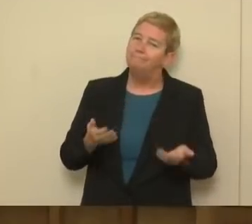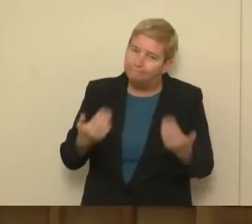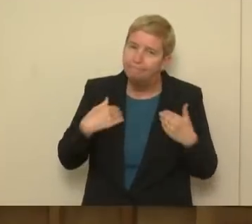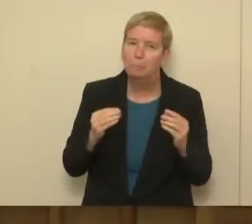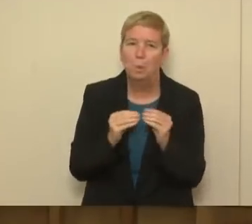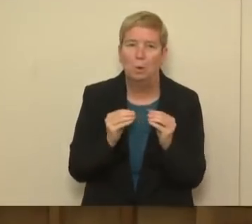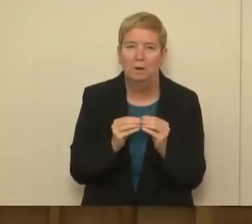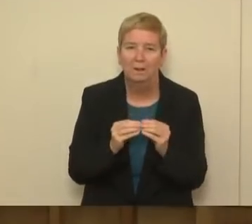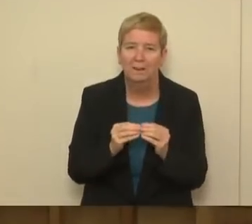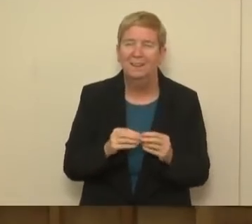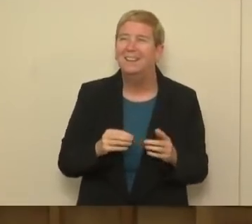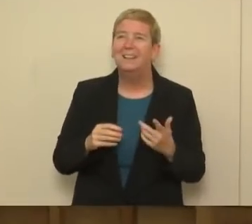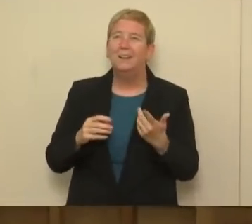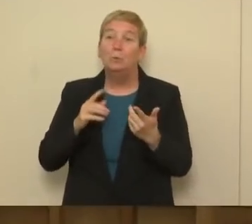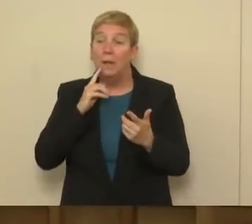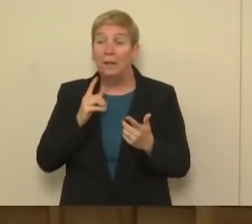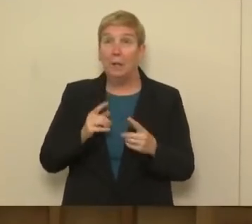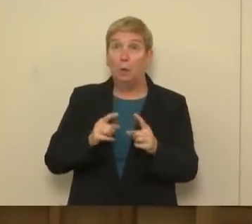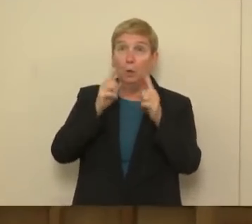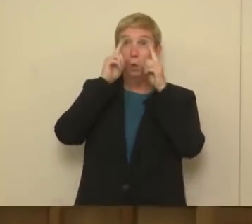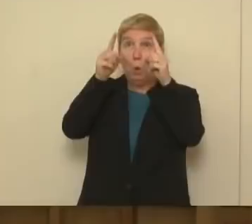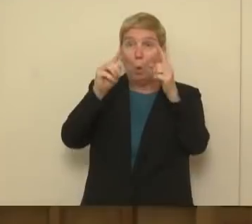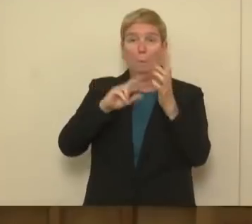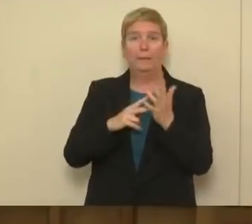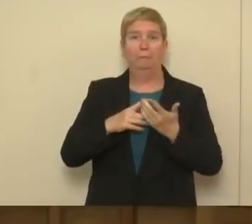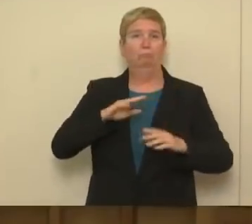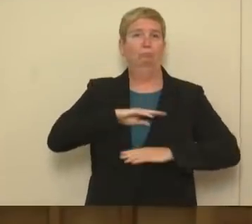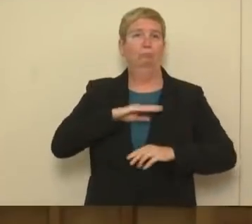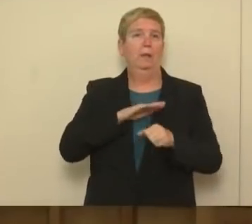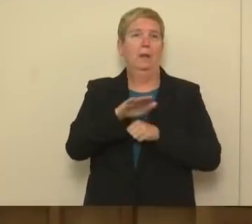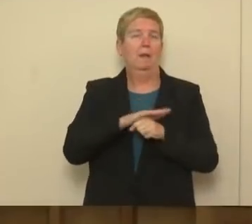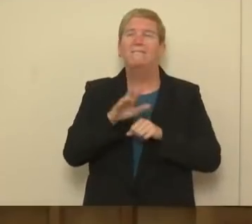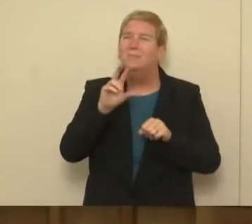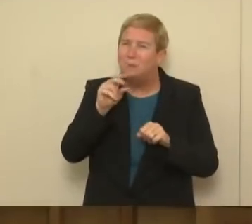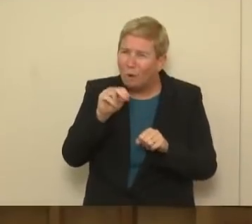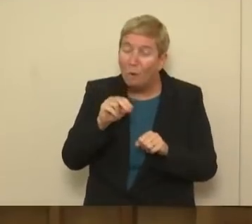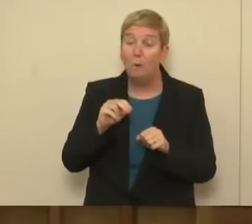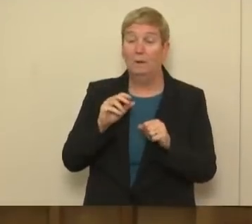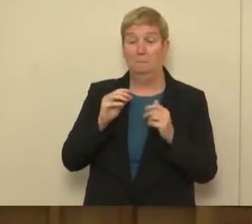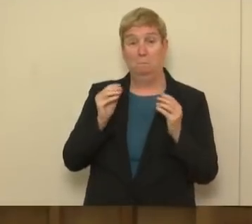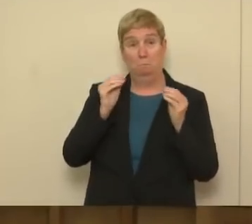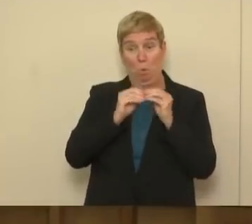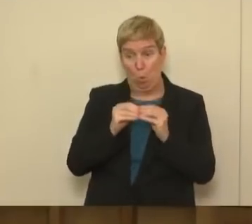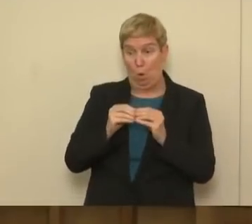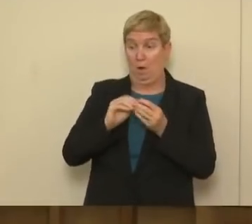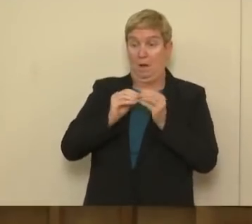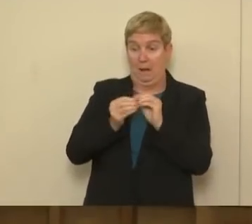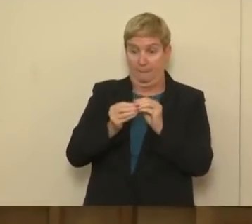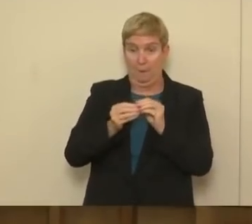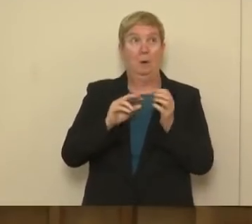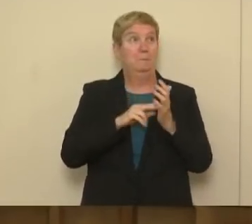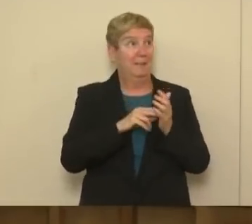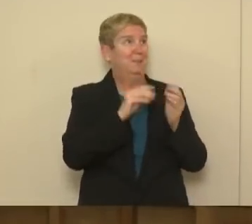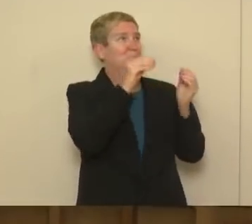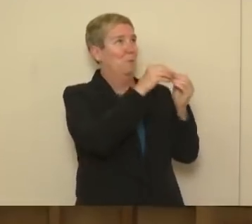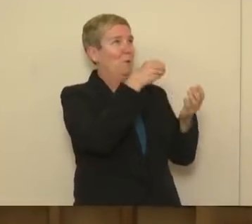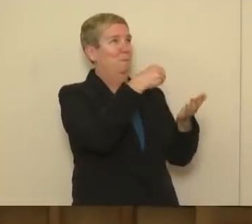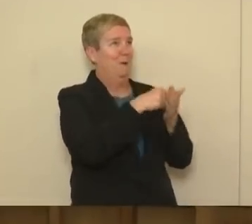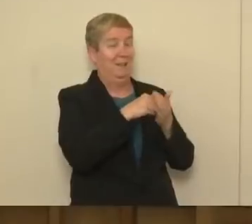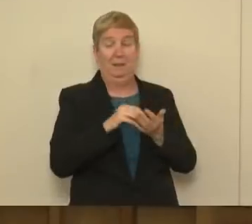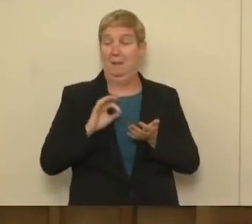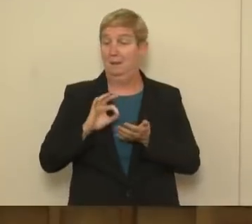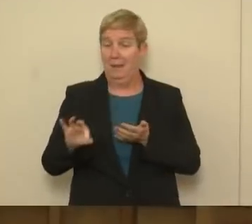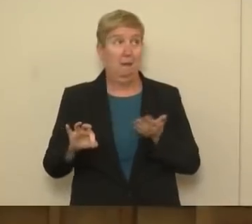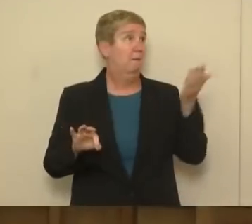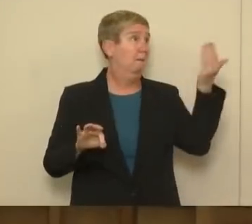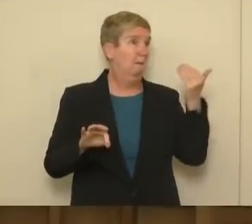about winning a number, it's about every single number means that a single precious New Mexican was counted that will